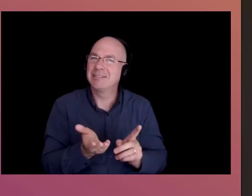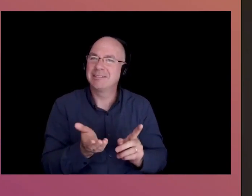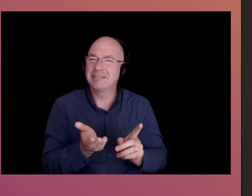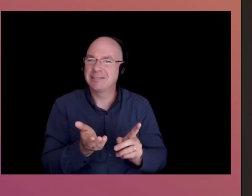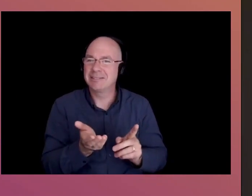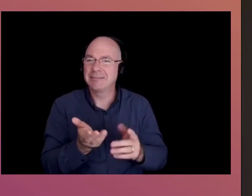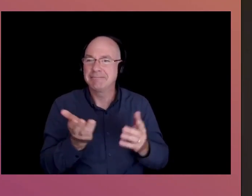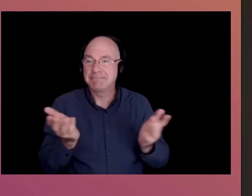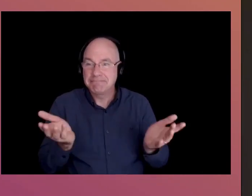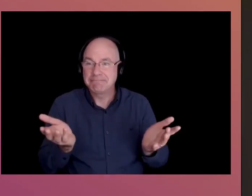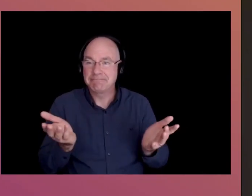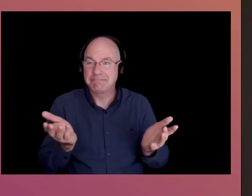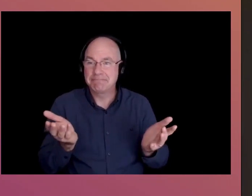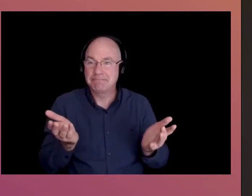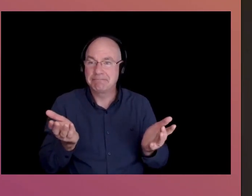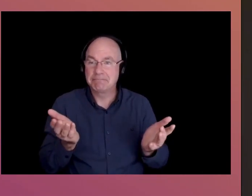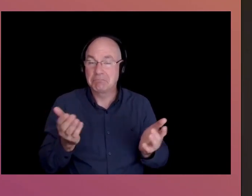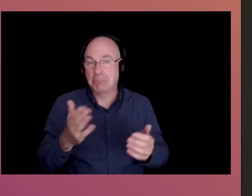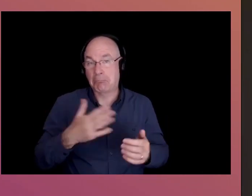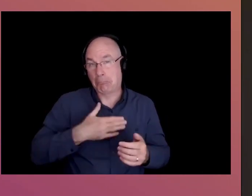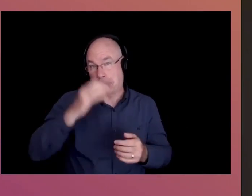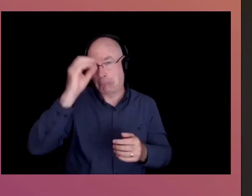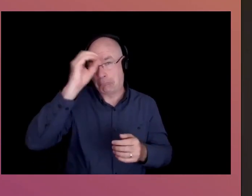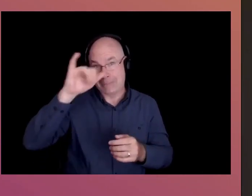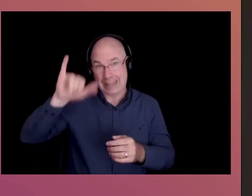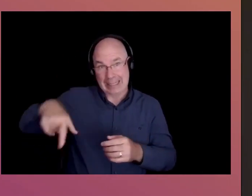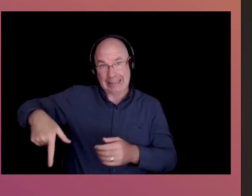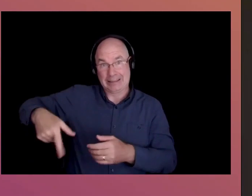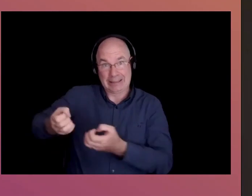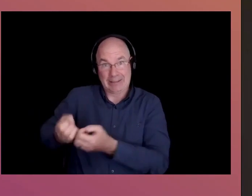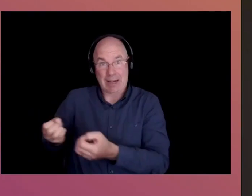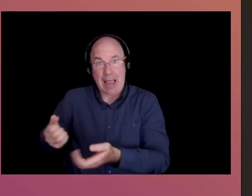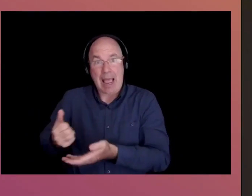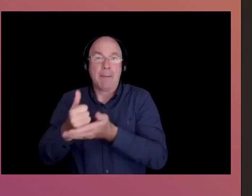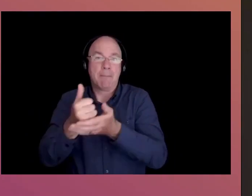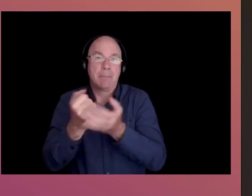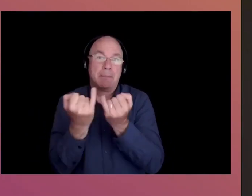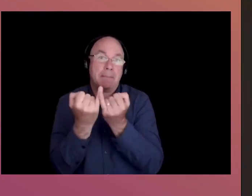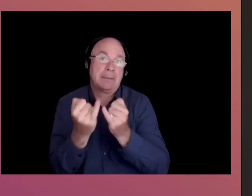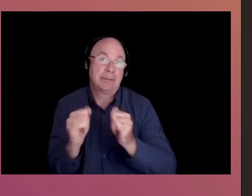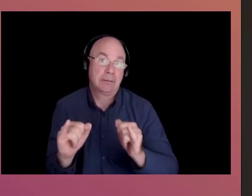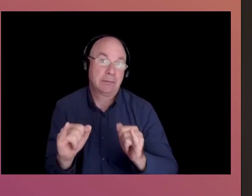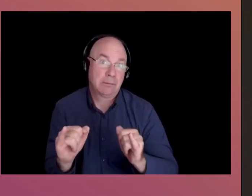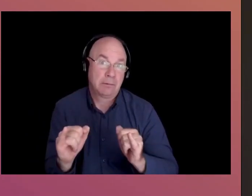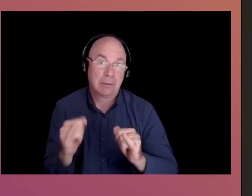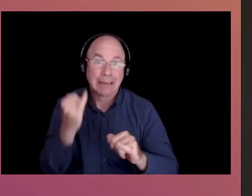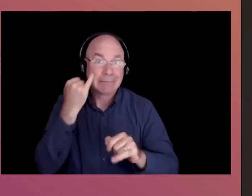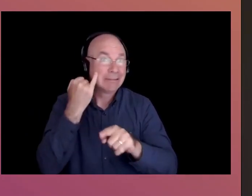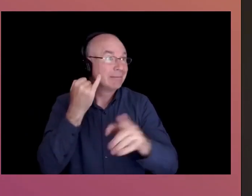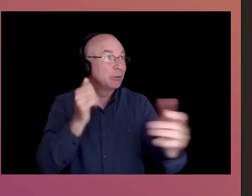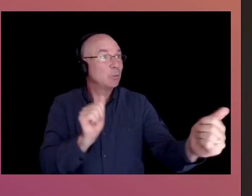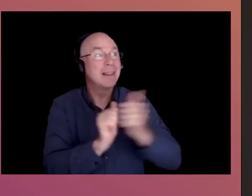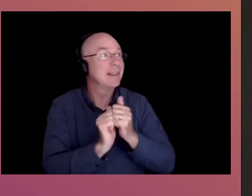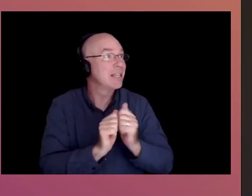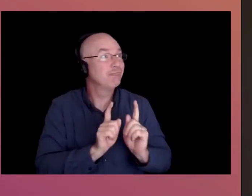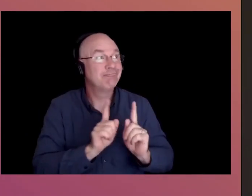But I would say this device will help you be independent. And if you cannot find anyone to go with,